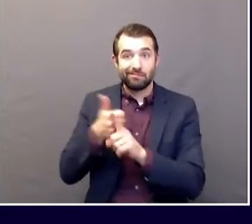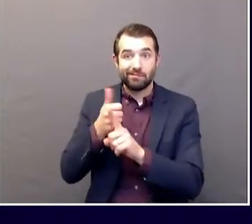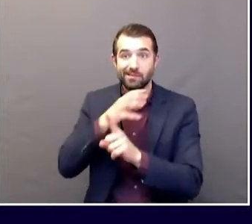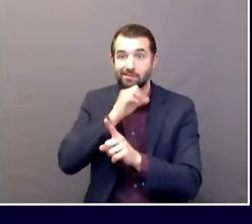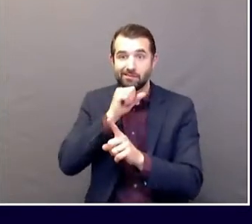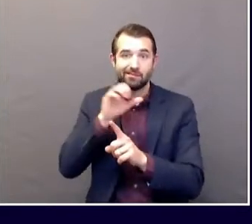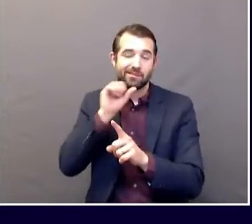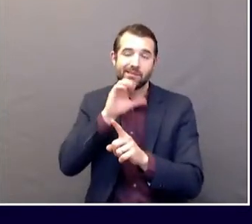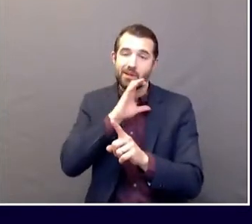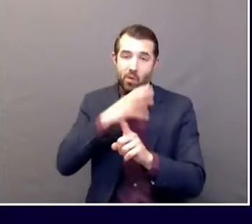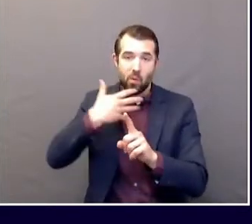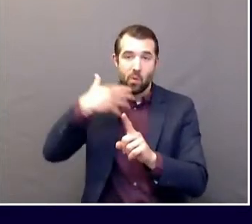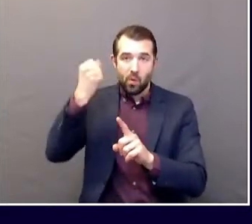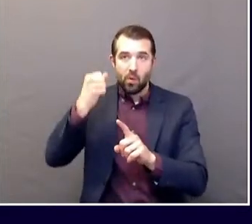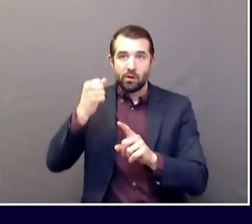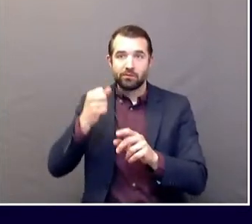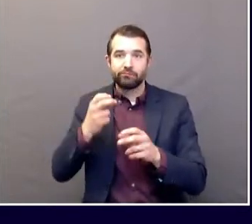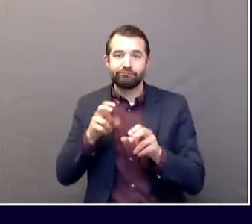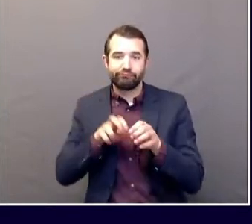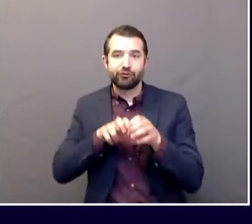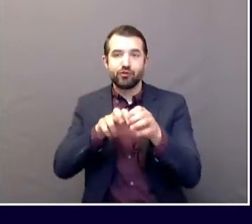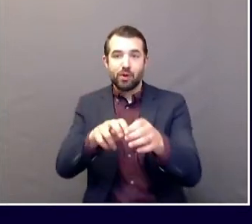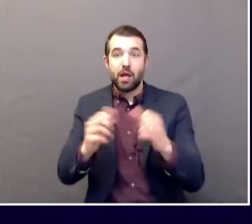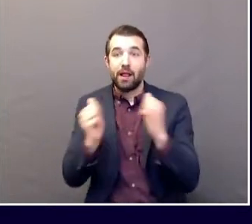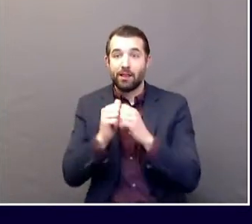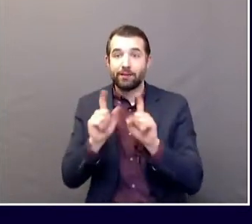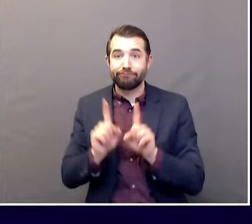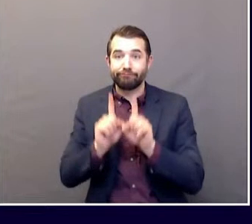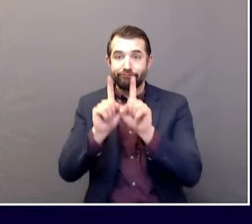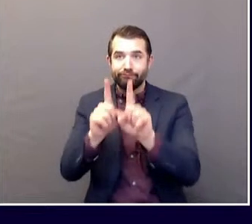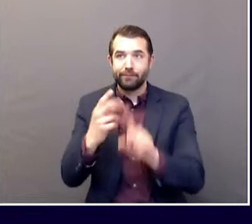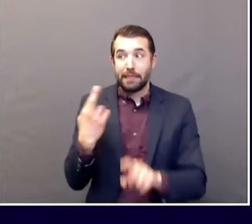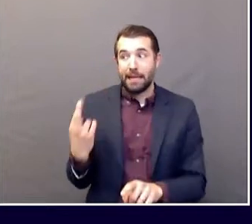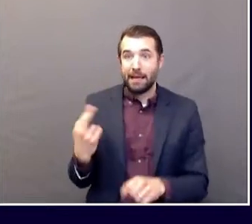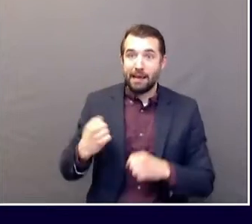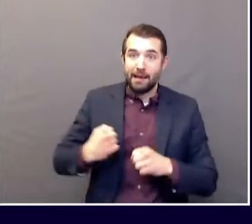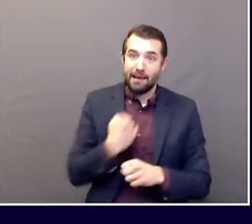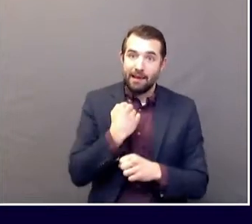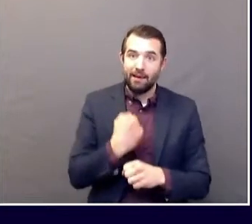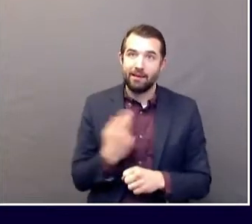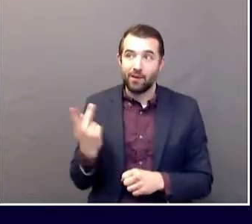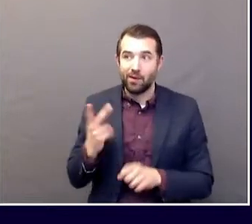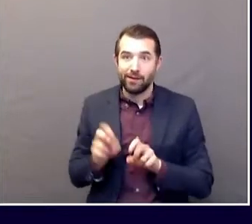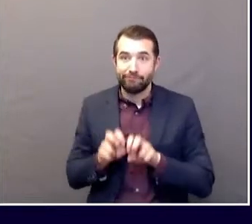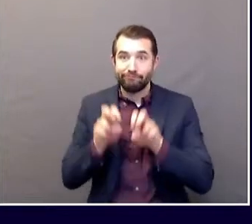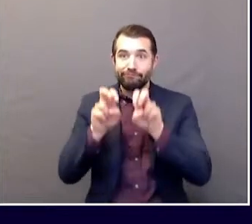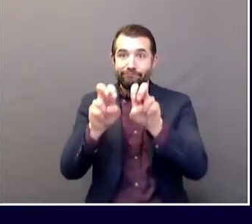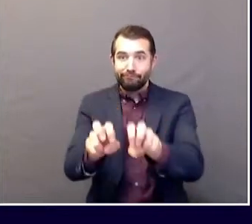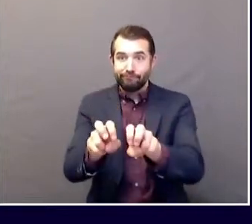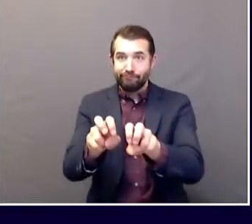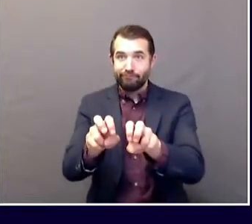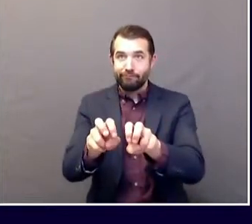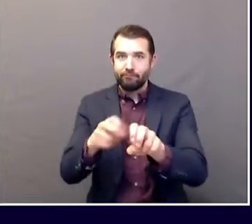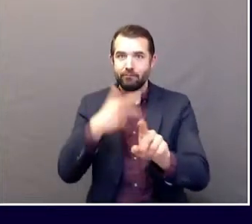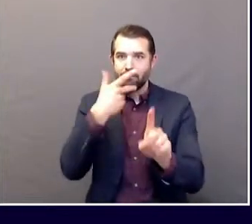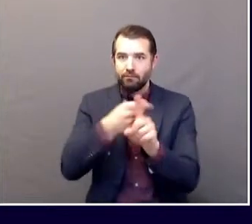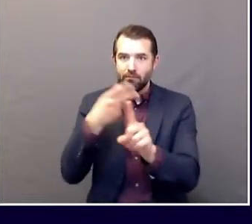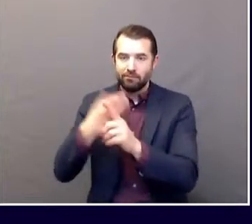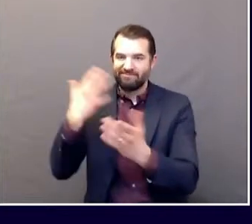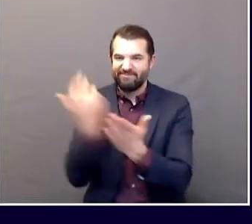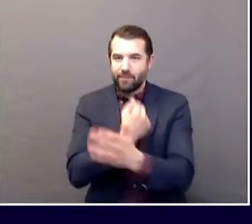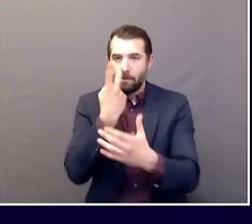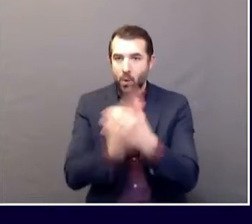I wonder if you guys have given any thought to that, and also, kind of on the similar vein about home healthcare workers who are